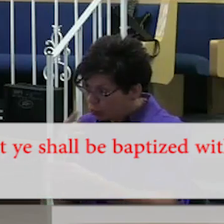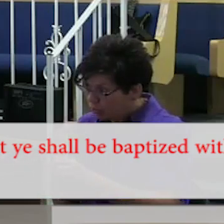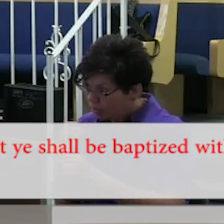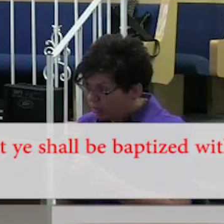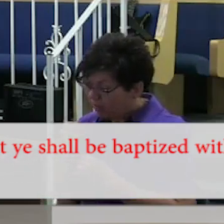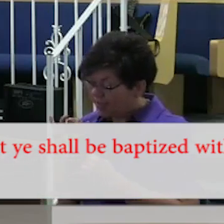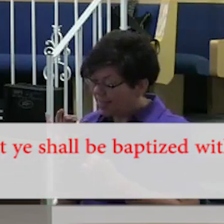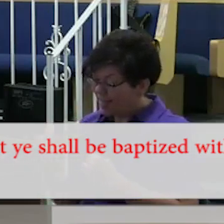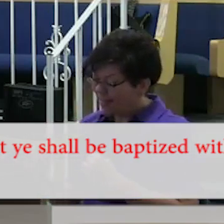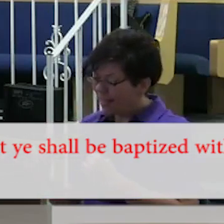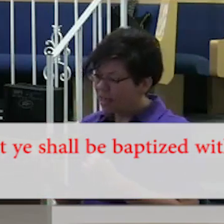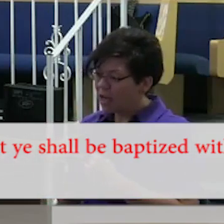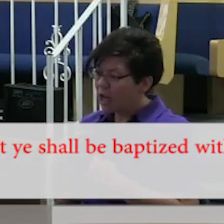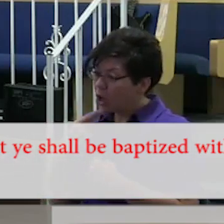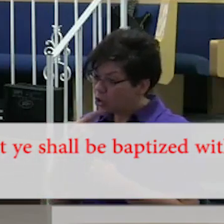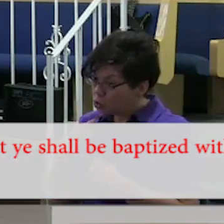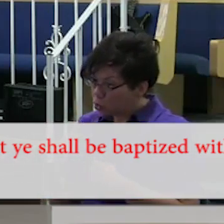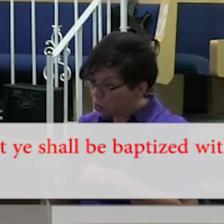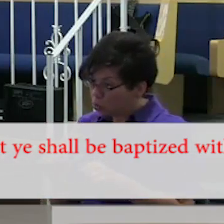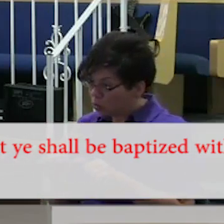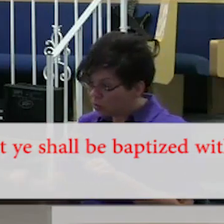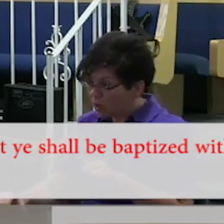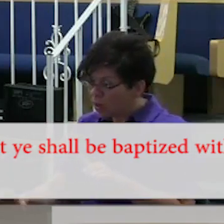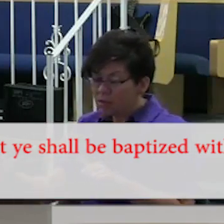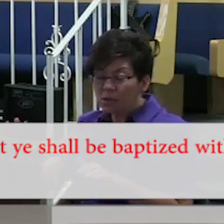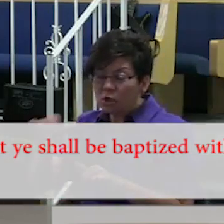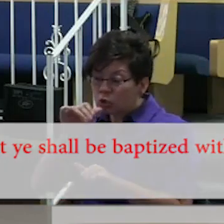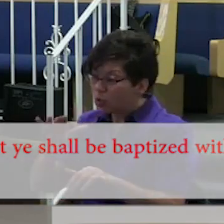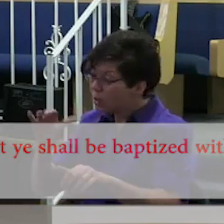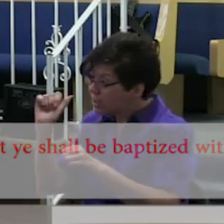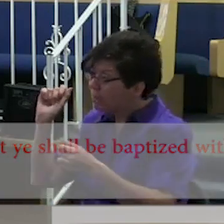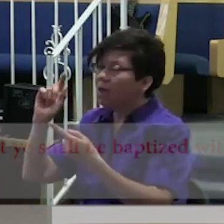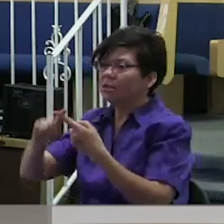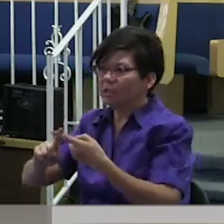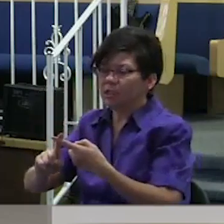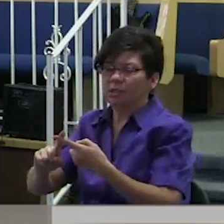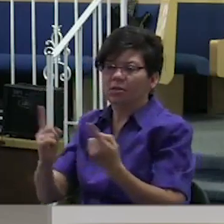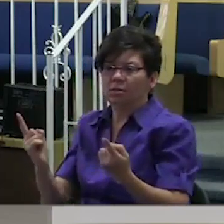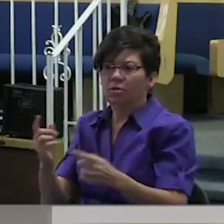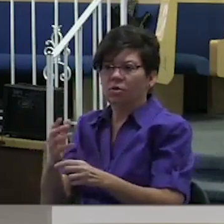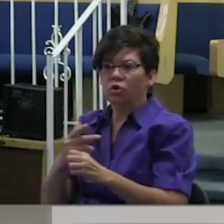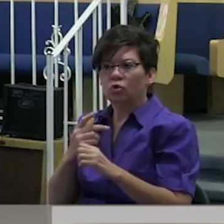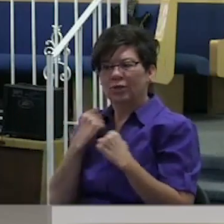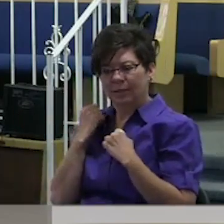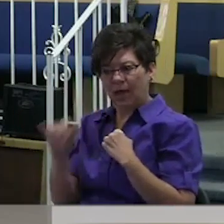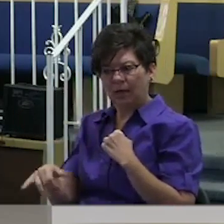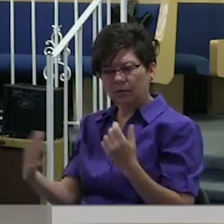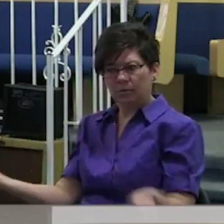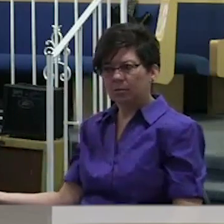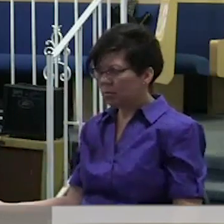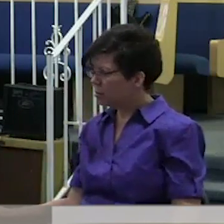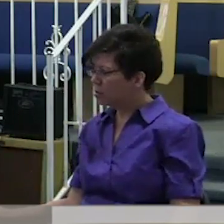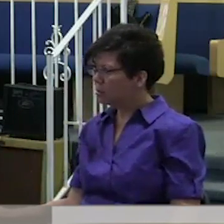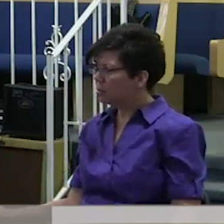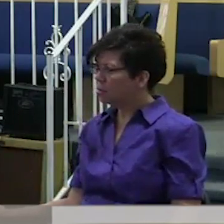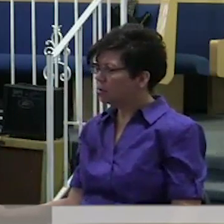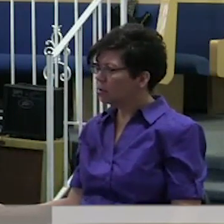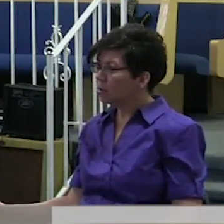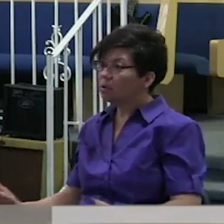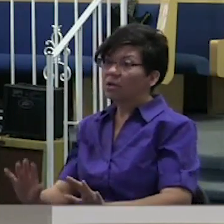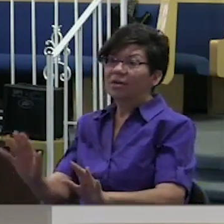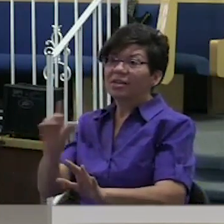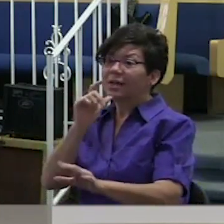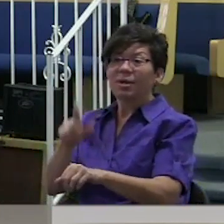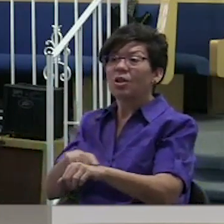which I'm telling you to stay there. Don't depart from there until you receive it. Amen. It's not going to be